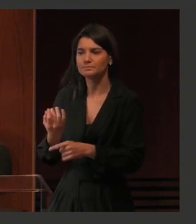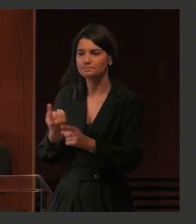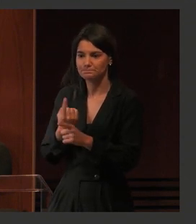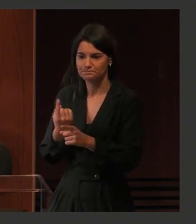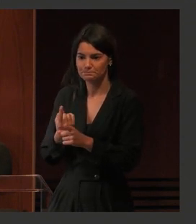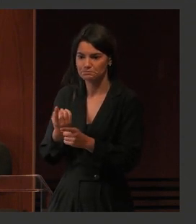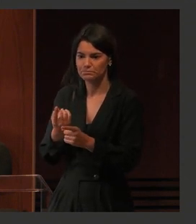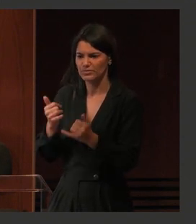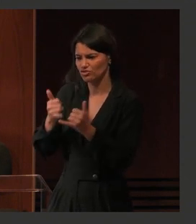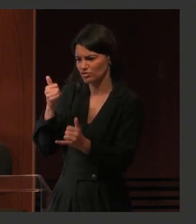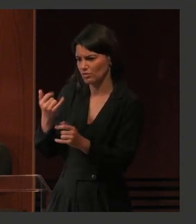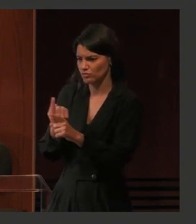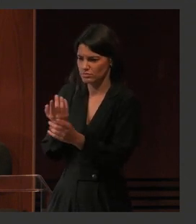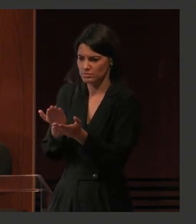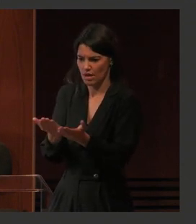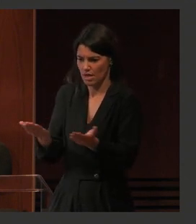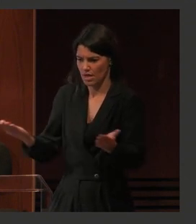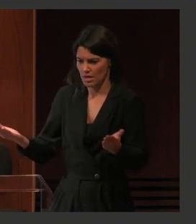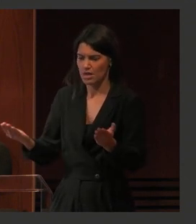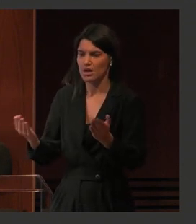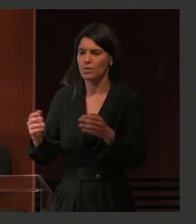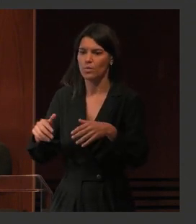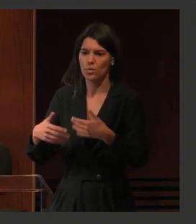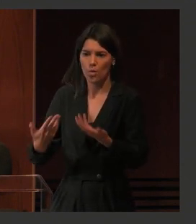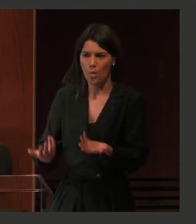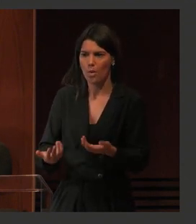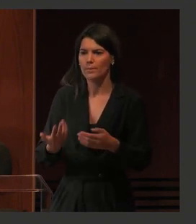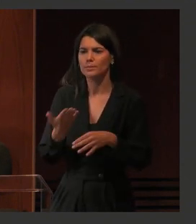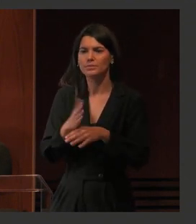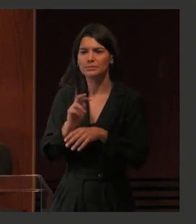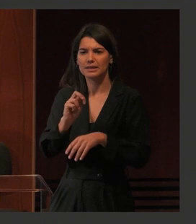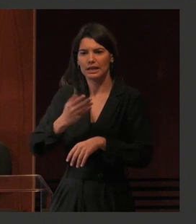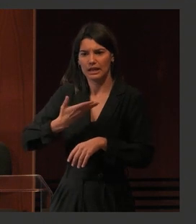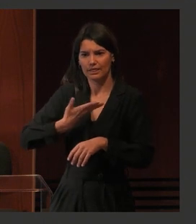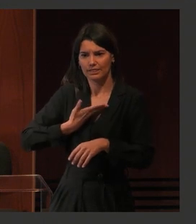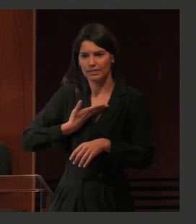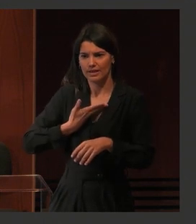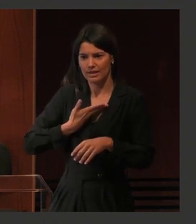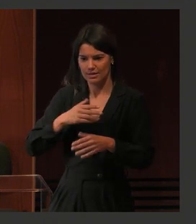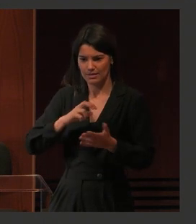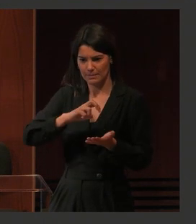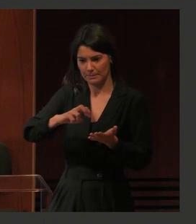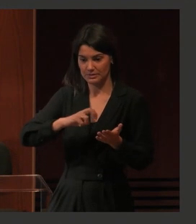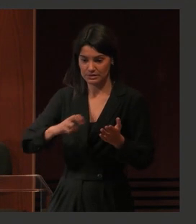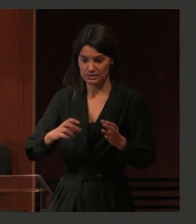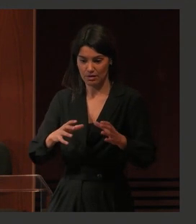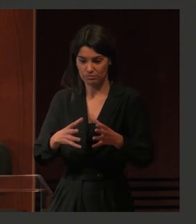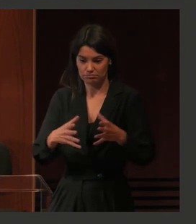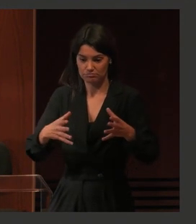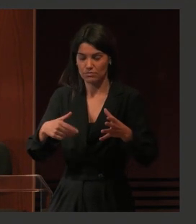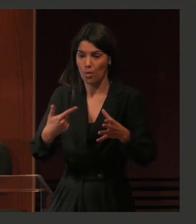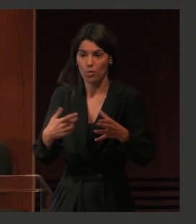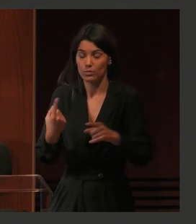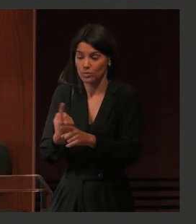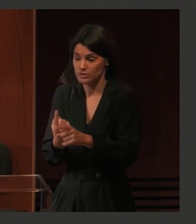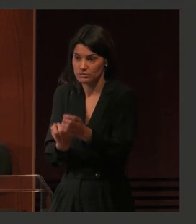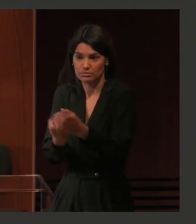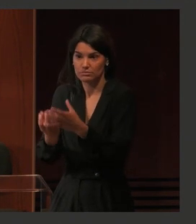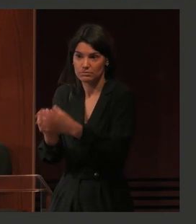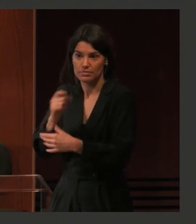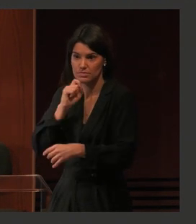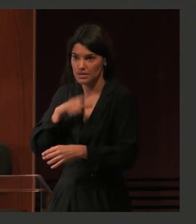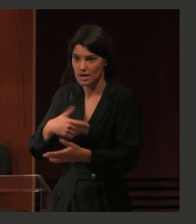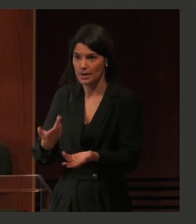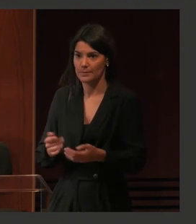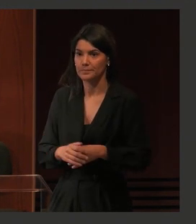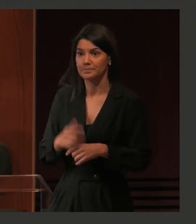a makerspace in the sense of we can do something, we can produce something. So have a look.